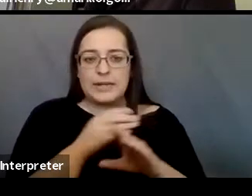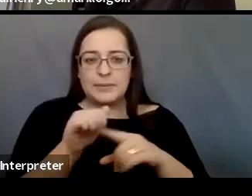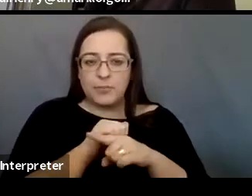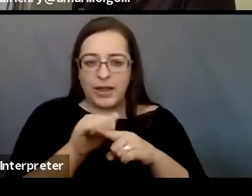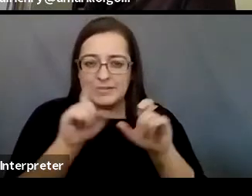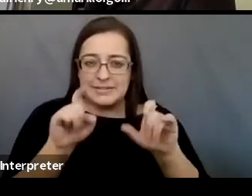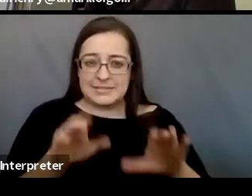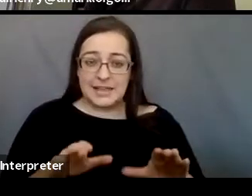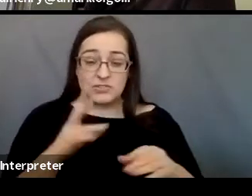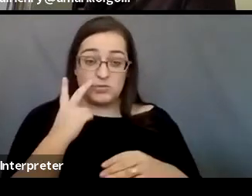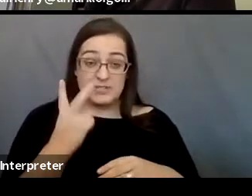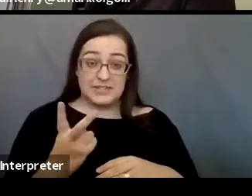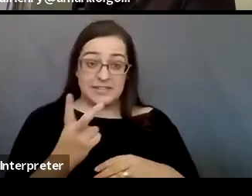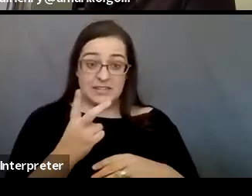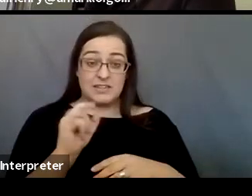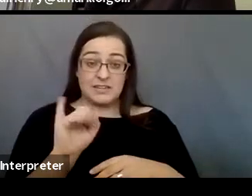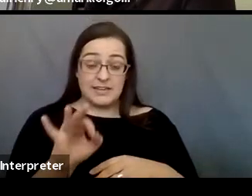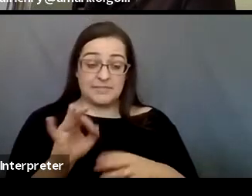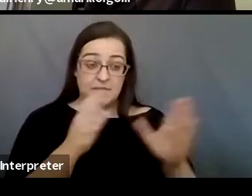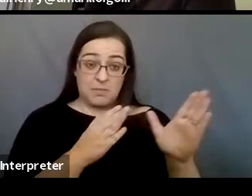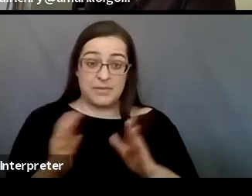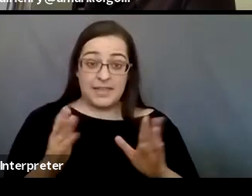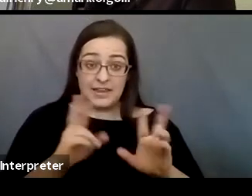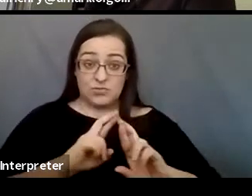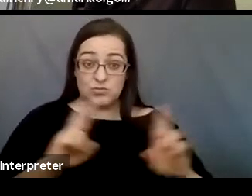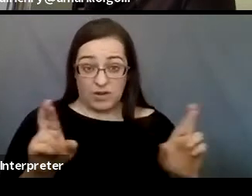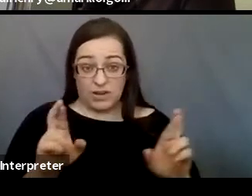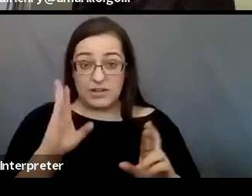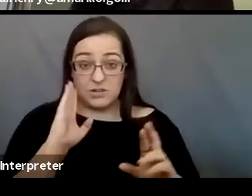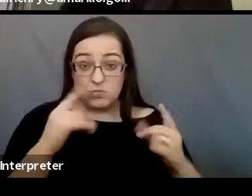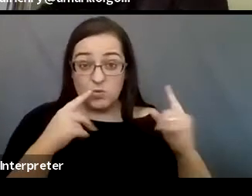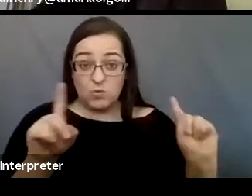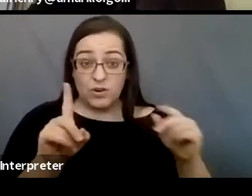vaccination distribution plan is actually ready to go?